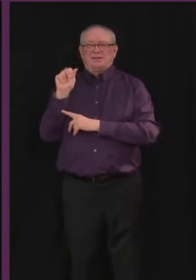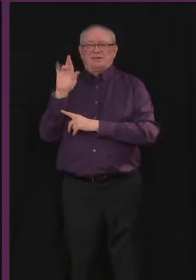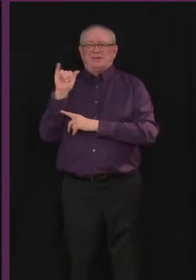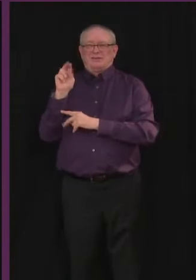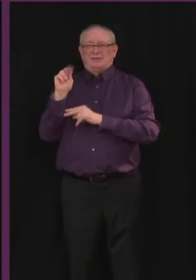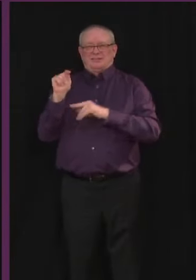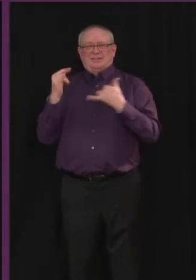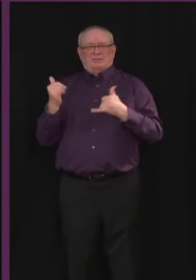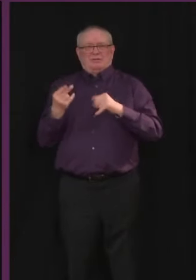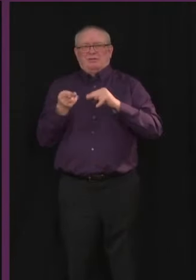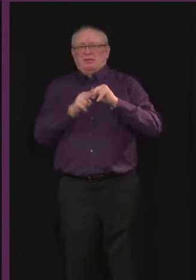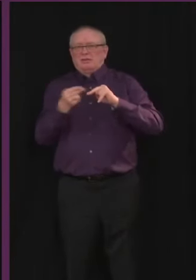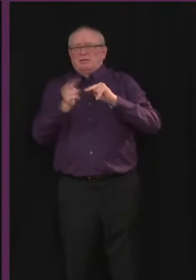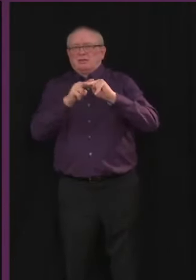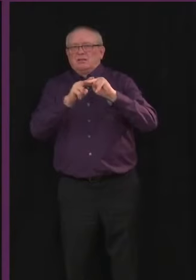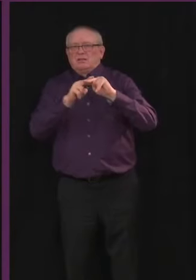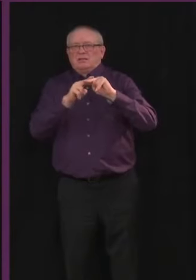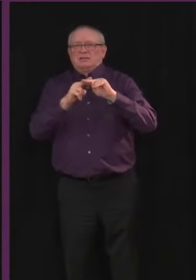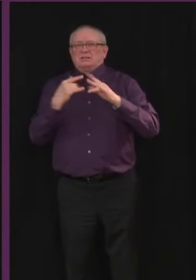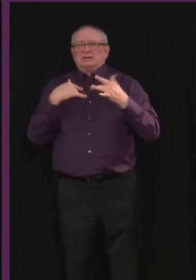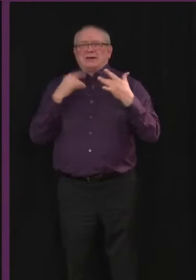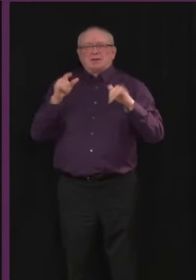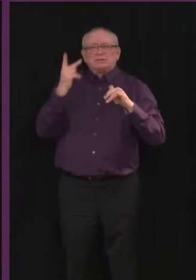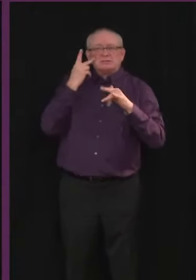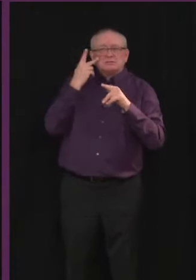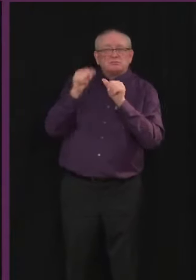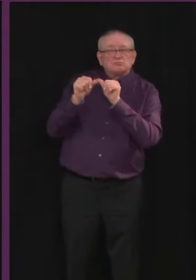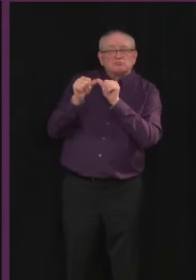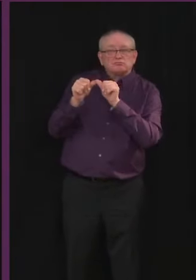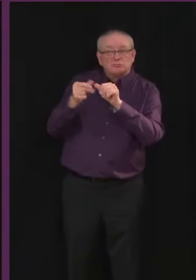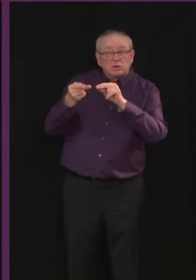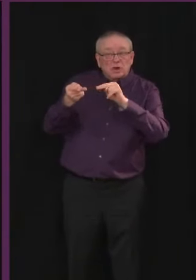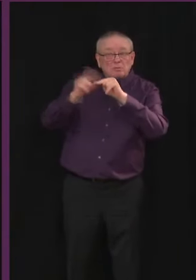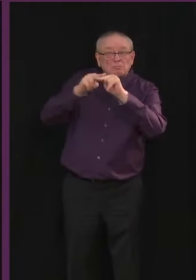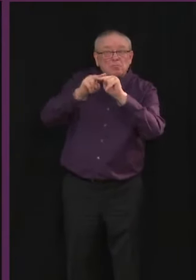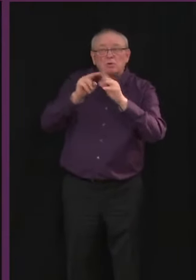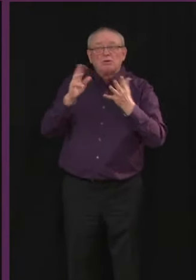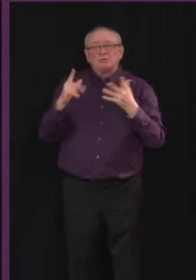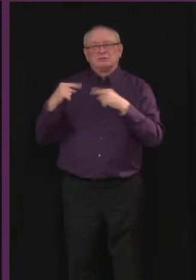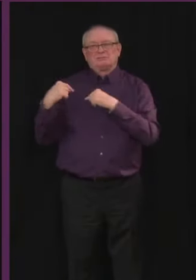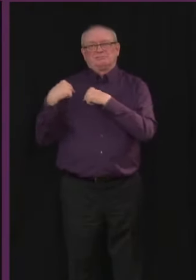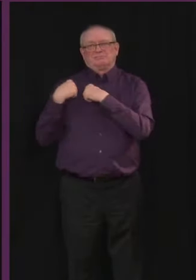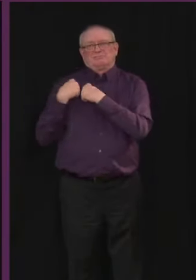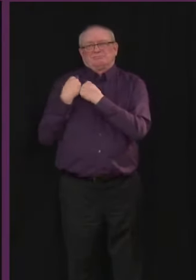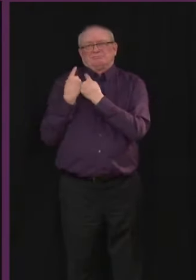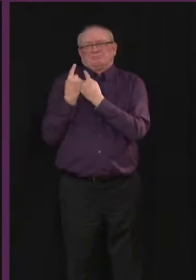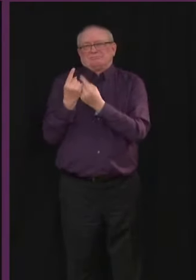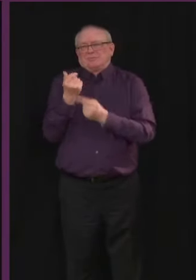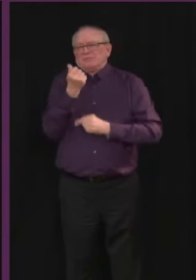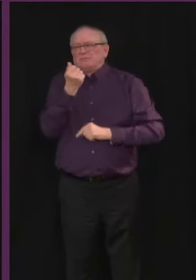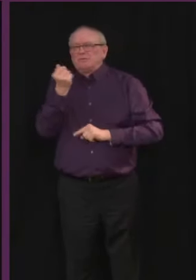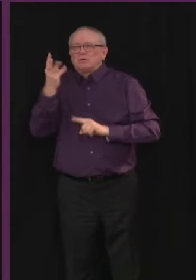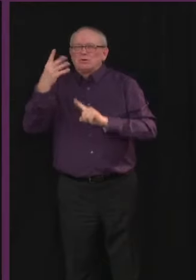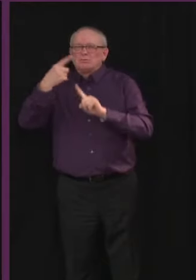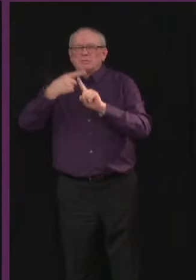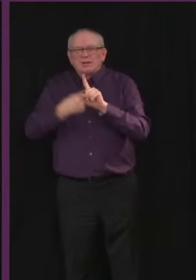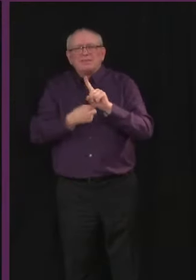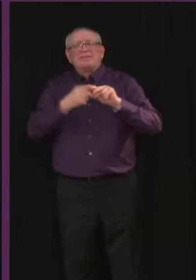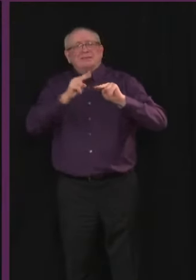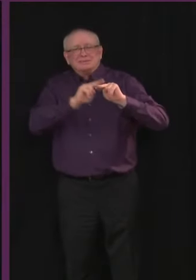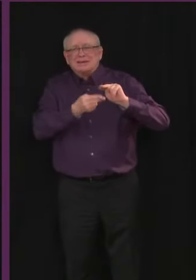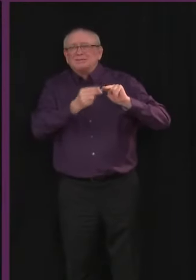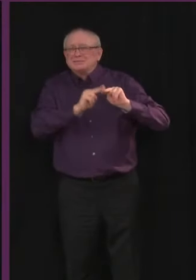downward trend we have seen over the past several months. This extra time will allow us to evaluate our current situation.